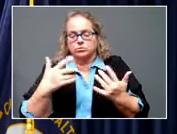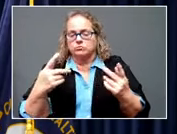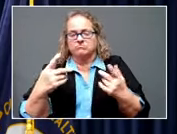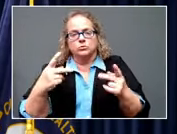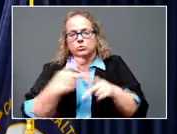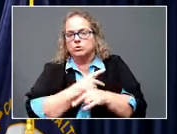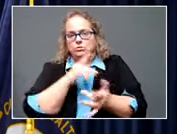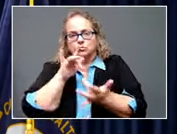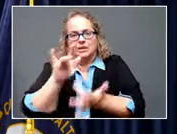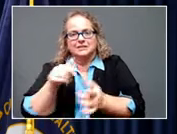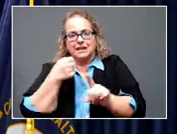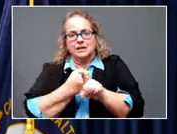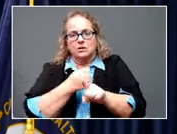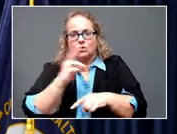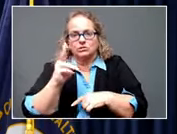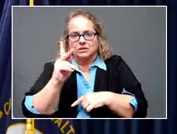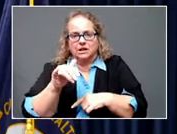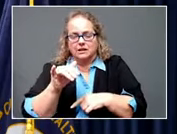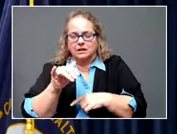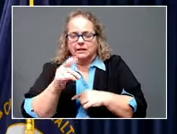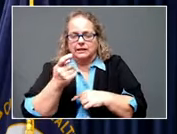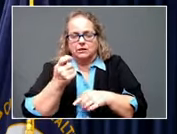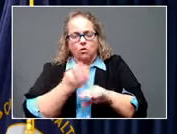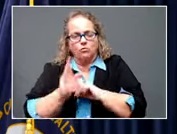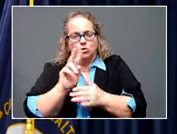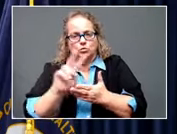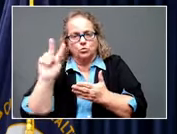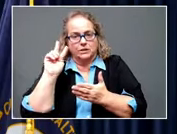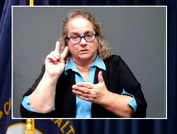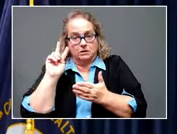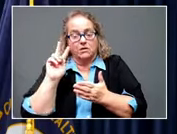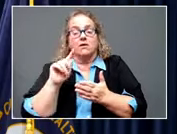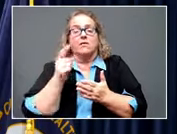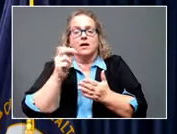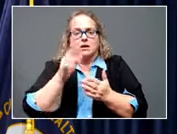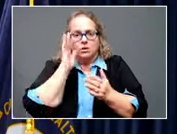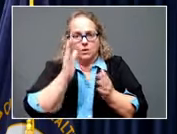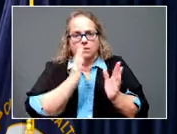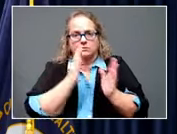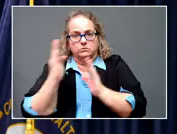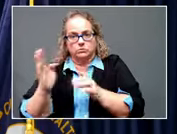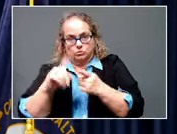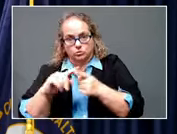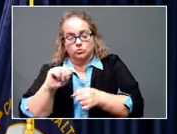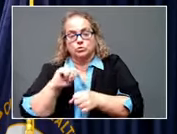little over 2 weeks ago. Then we will move toward to our COVID update.